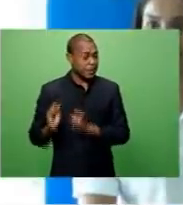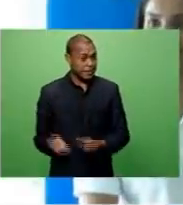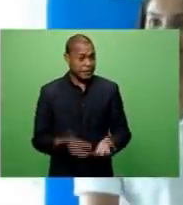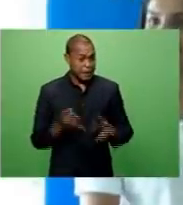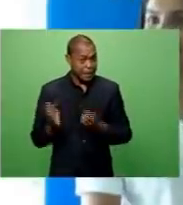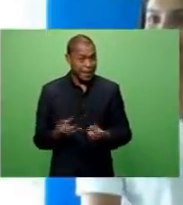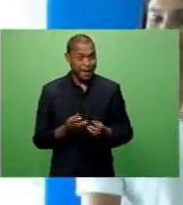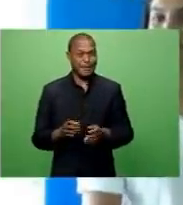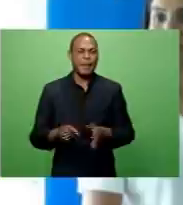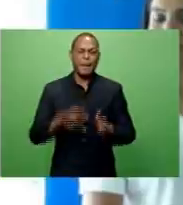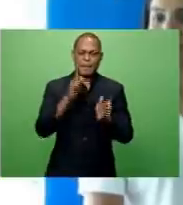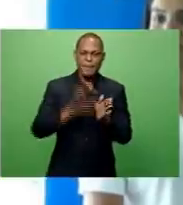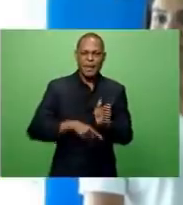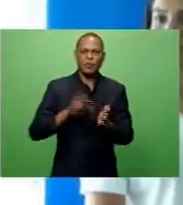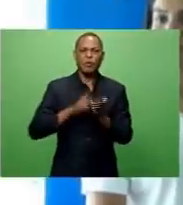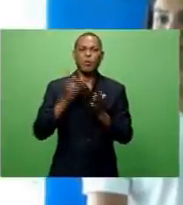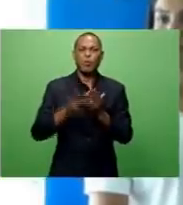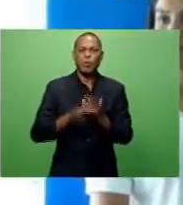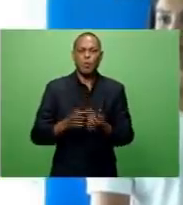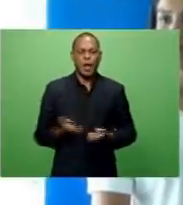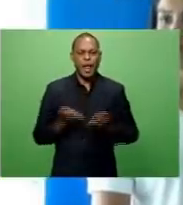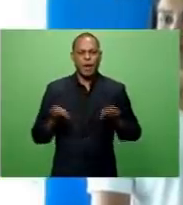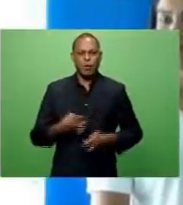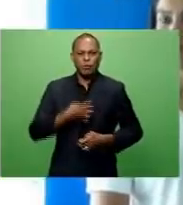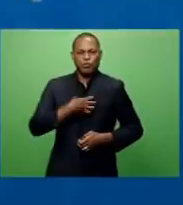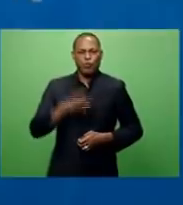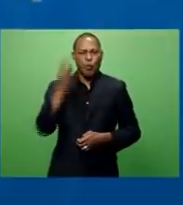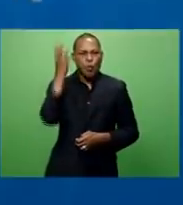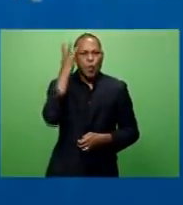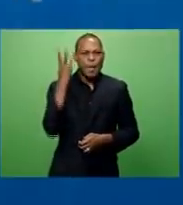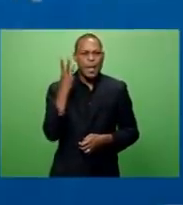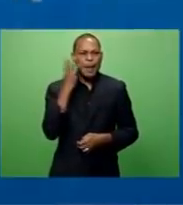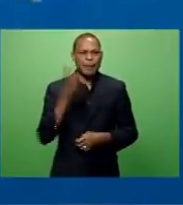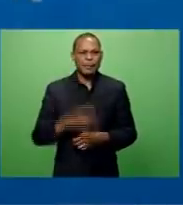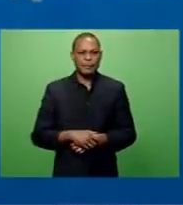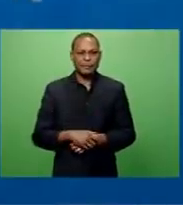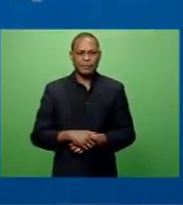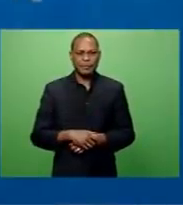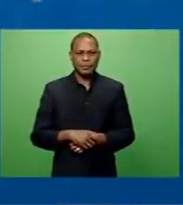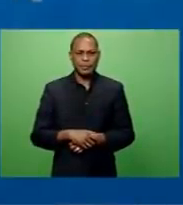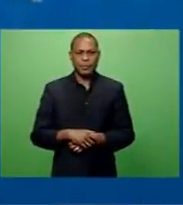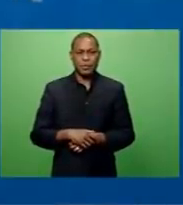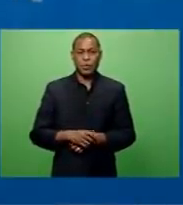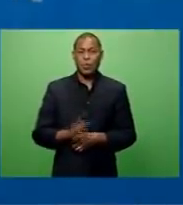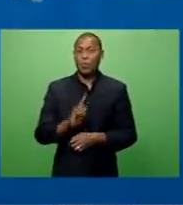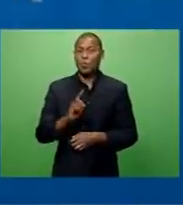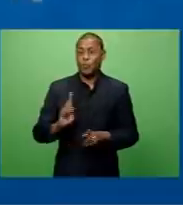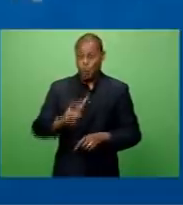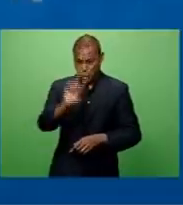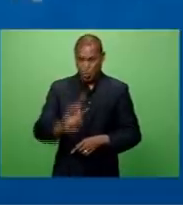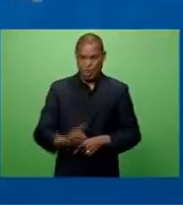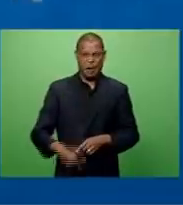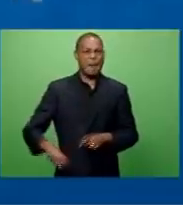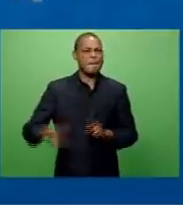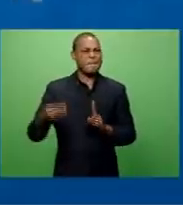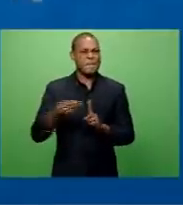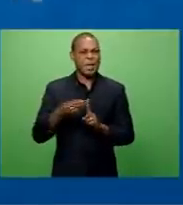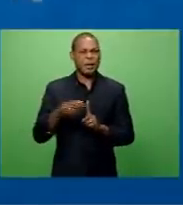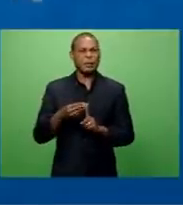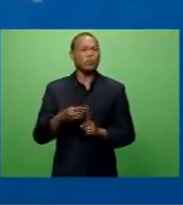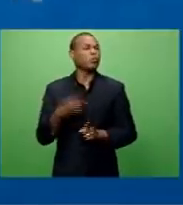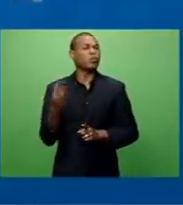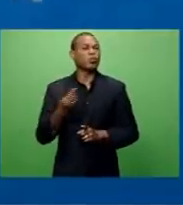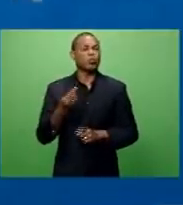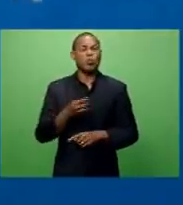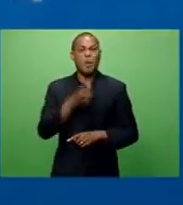of the program to encourage more women in science. STEAM today is still a male-dominated program, and